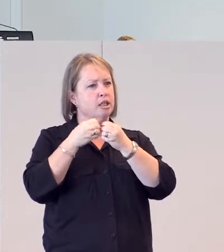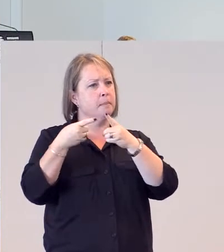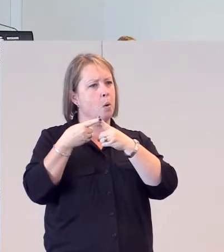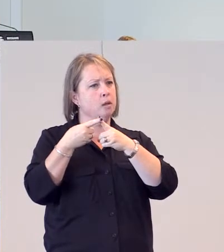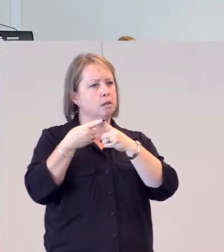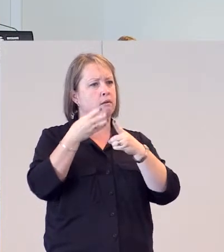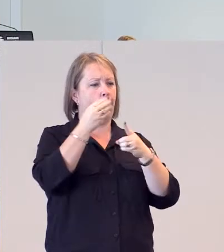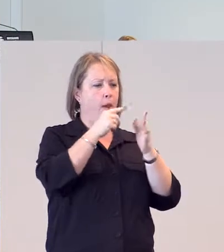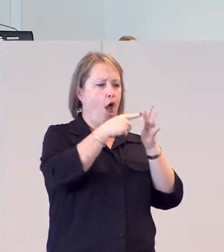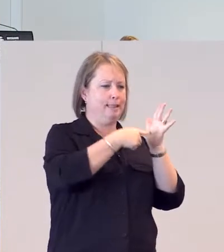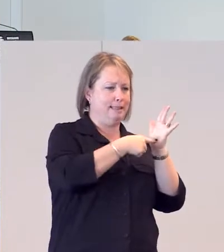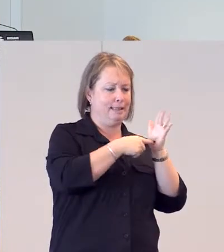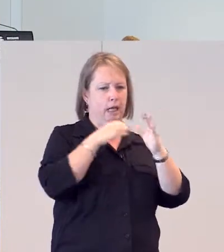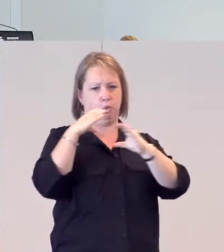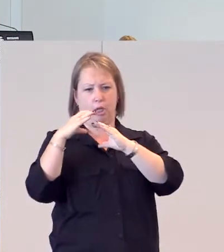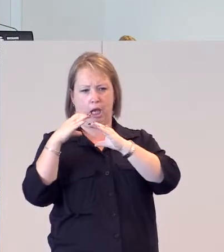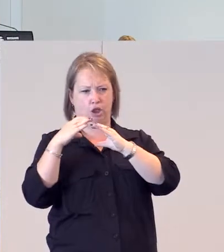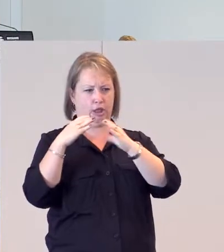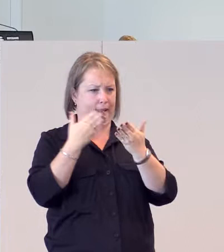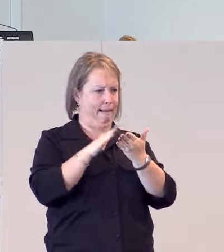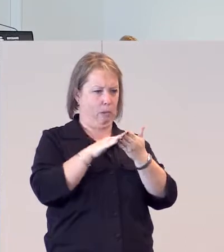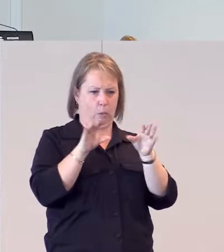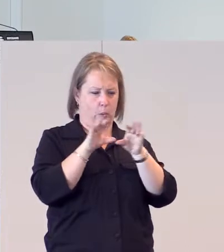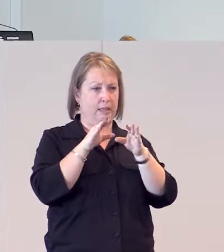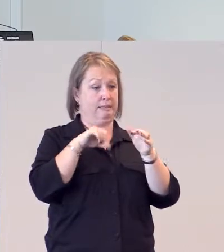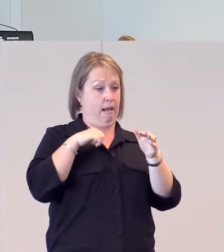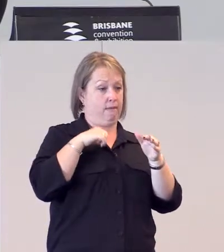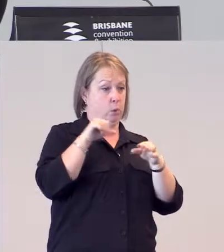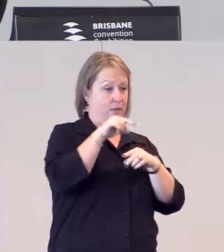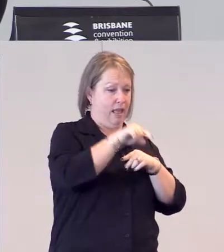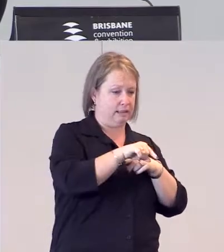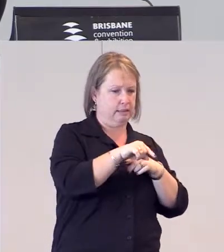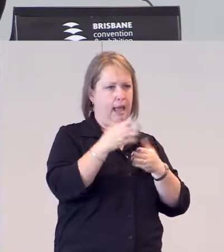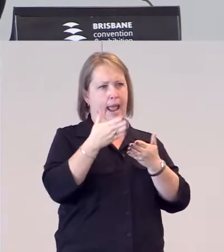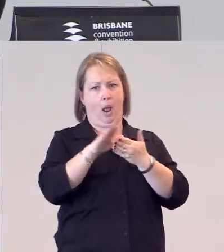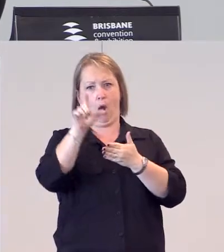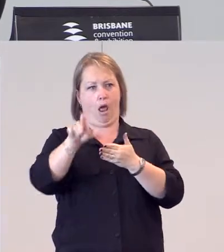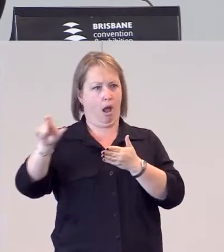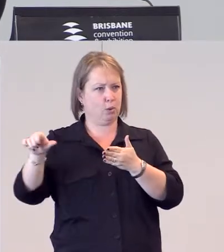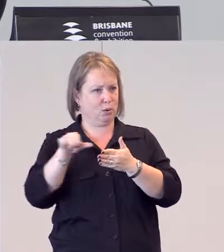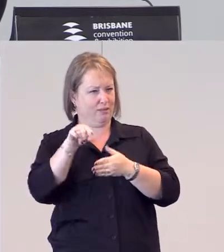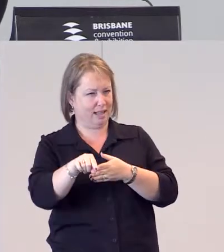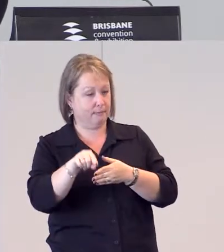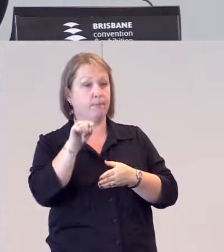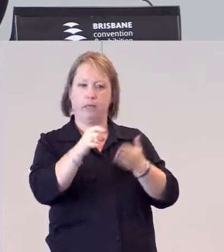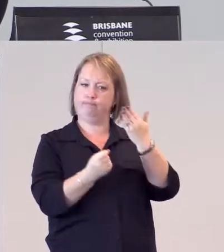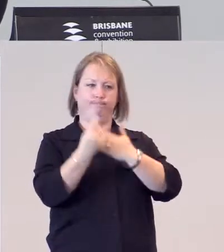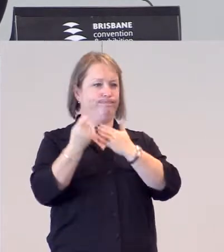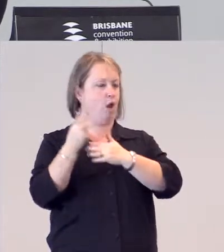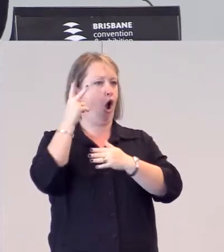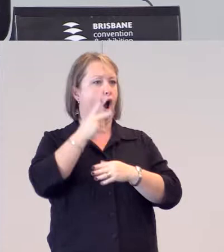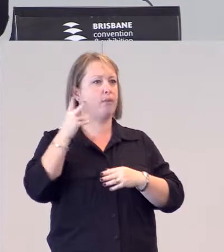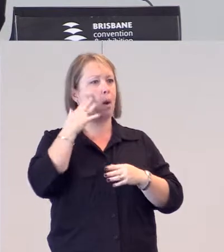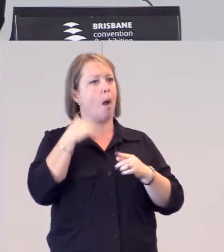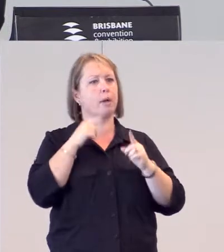information technology and communication, how your staff use it and how your clients use it. That's something that's coming up quite often as I'm going